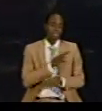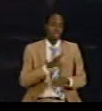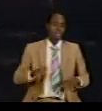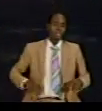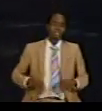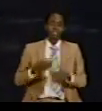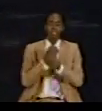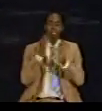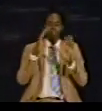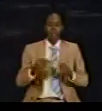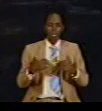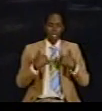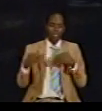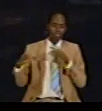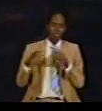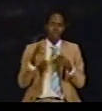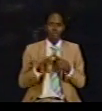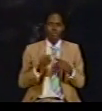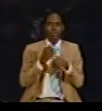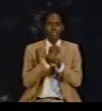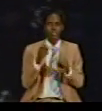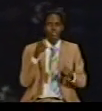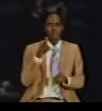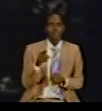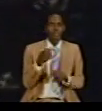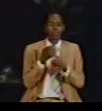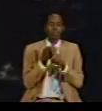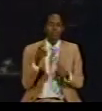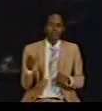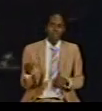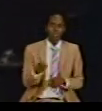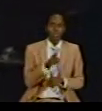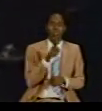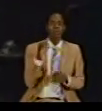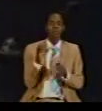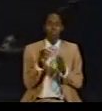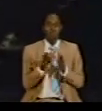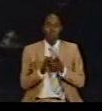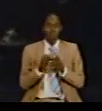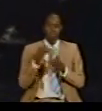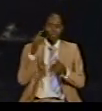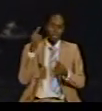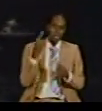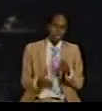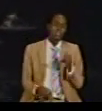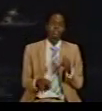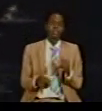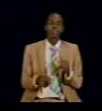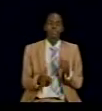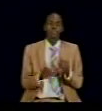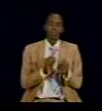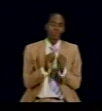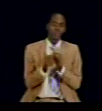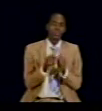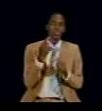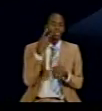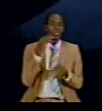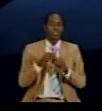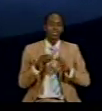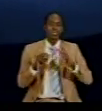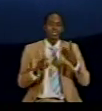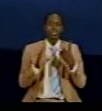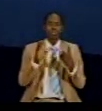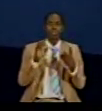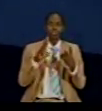done to save them from their hellish pursuit. Look at 2 Corinthians